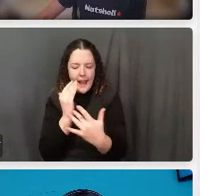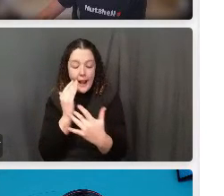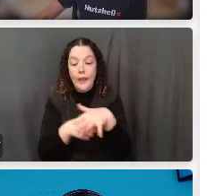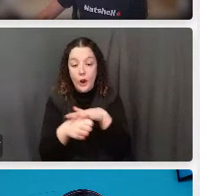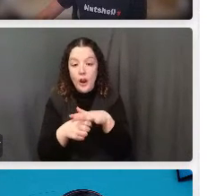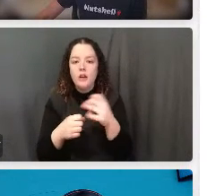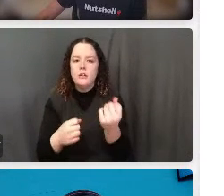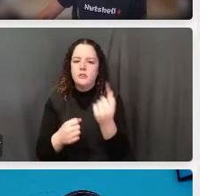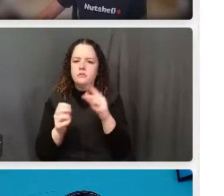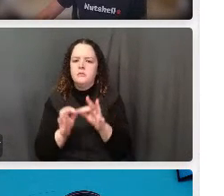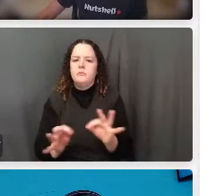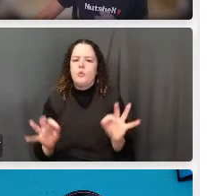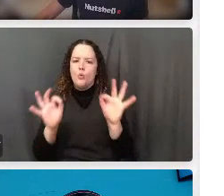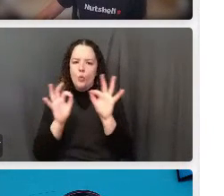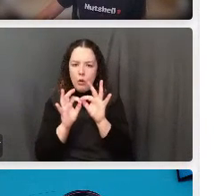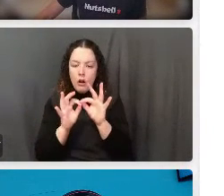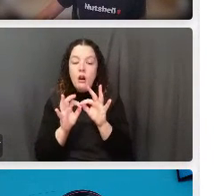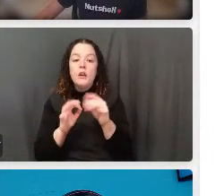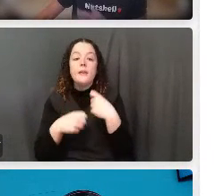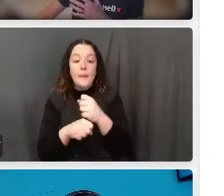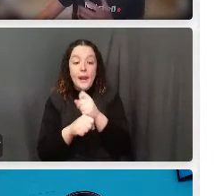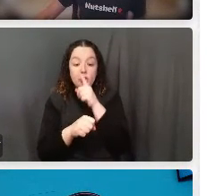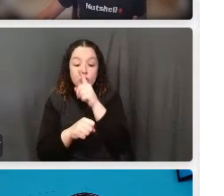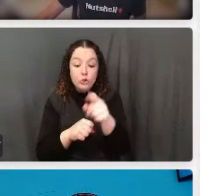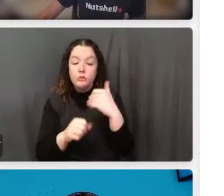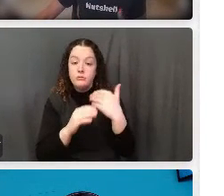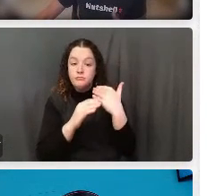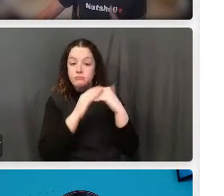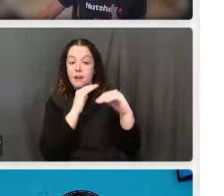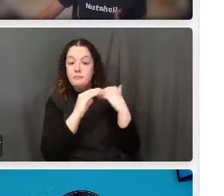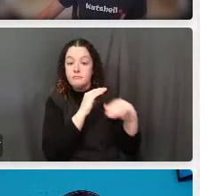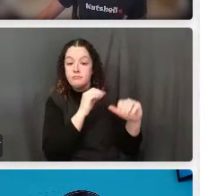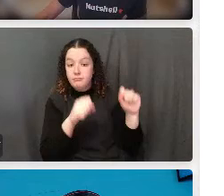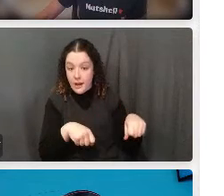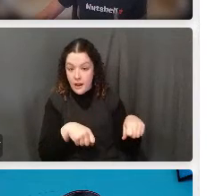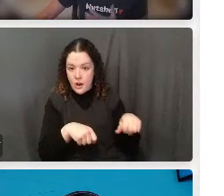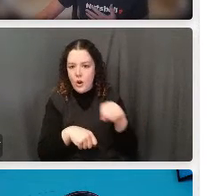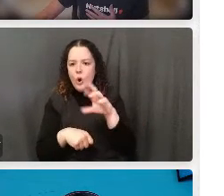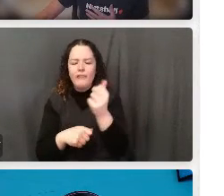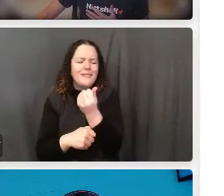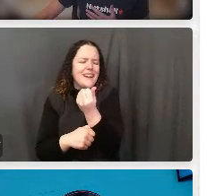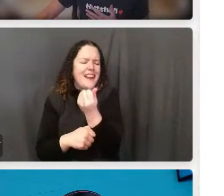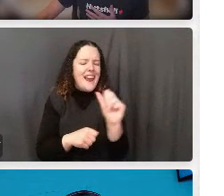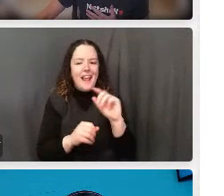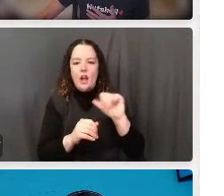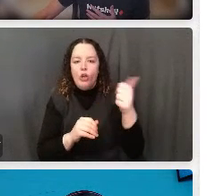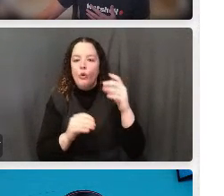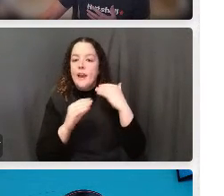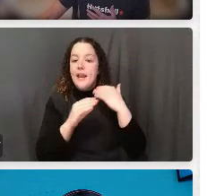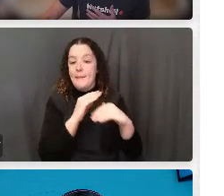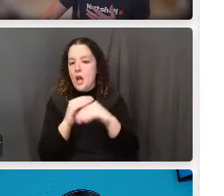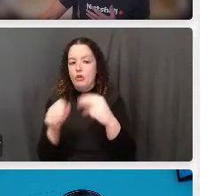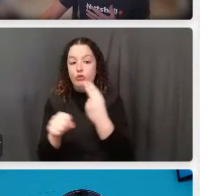important to make sure that your emails can send from Nutshell or from any other email marketing platform that you might be using.